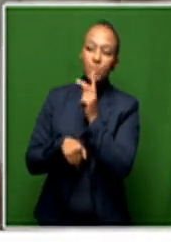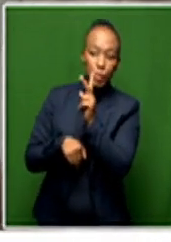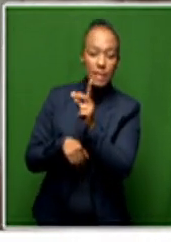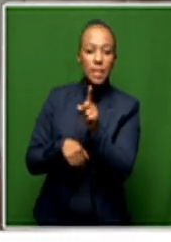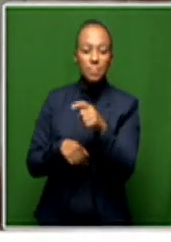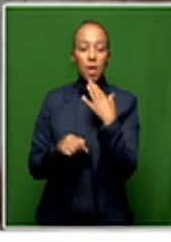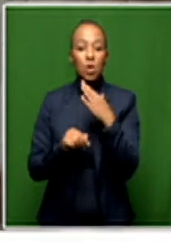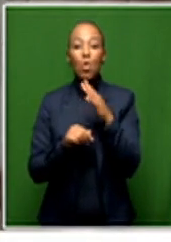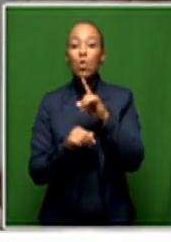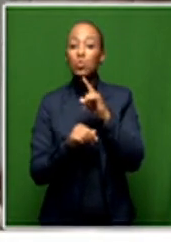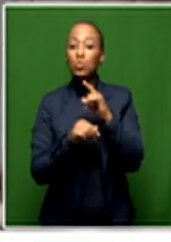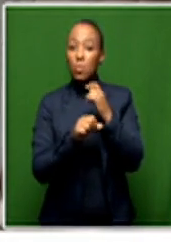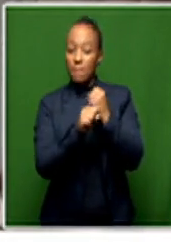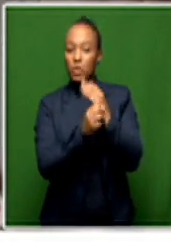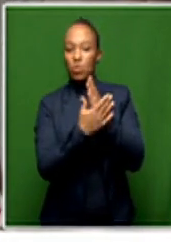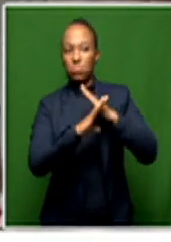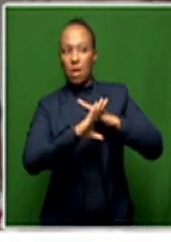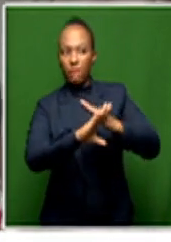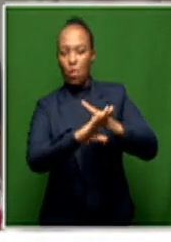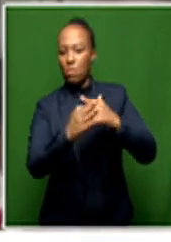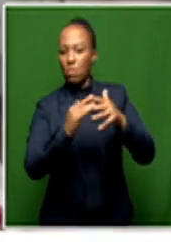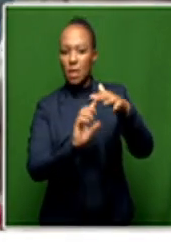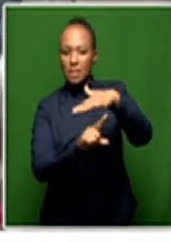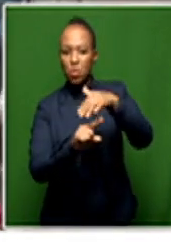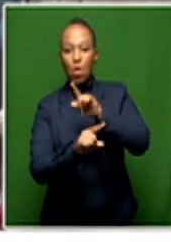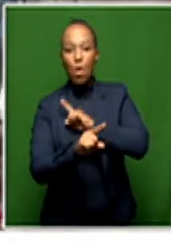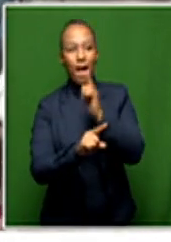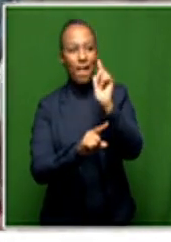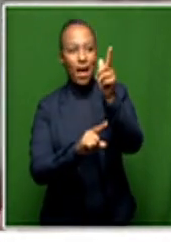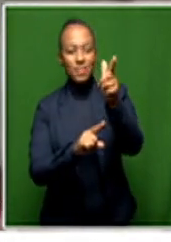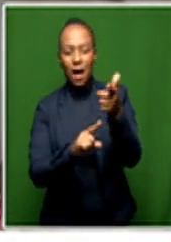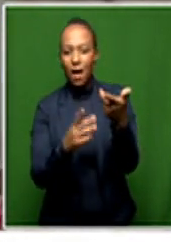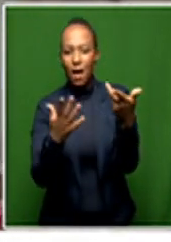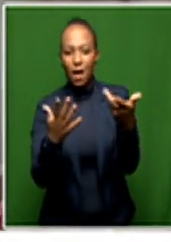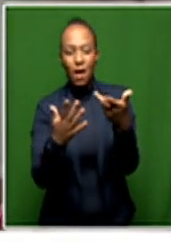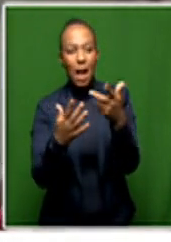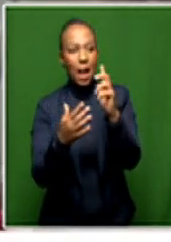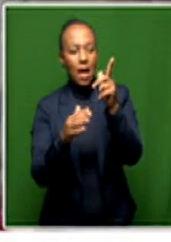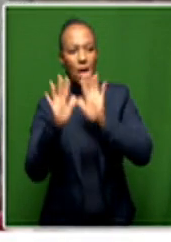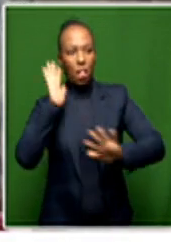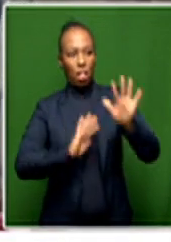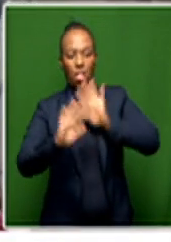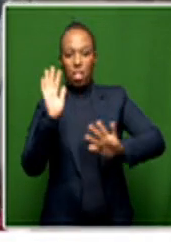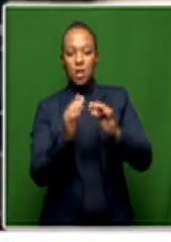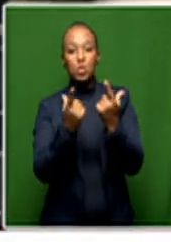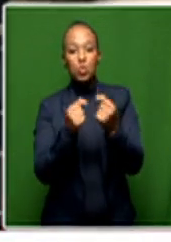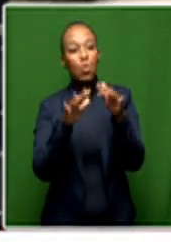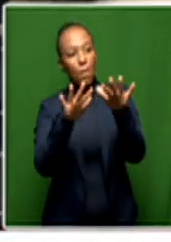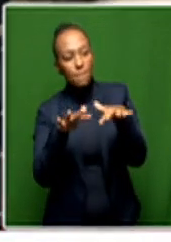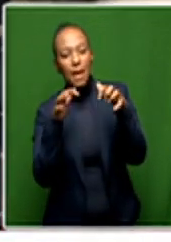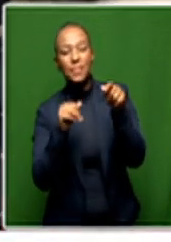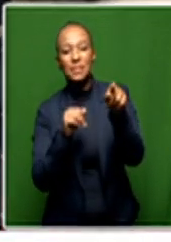to avoid a situation whereby they are now receiving a proactive action step from Parliament which